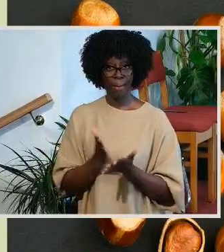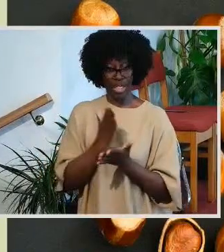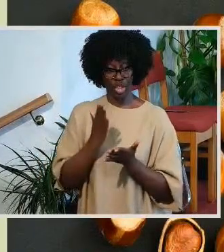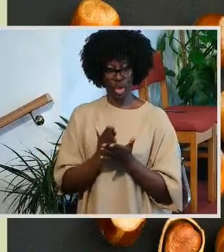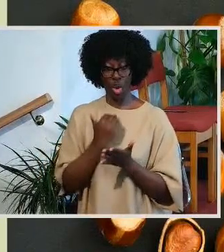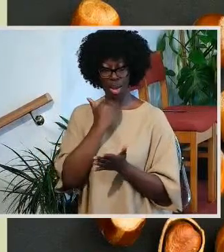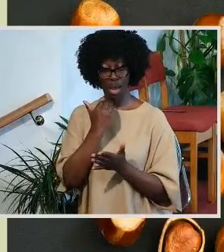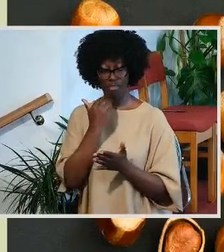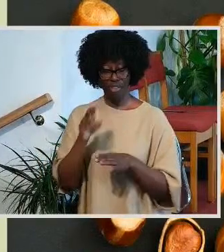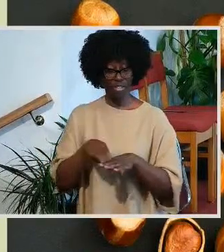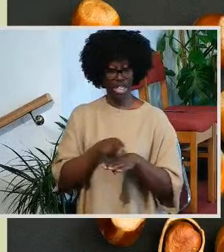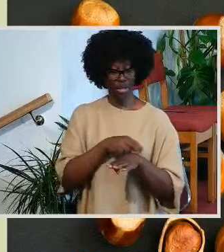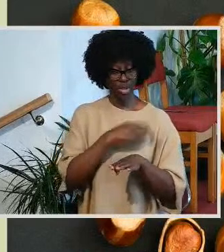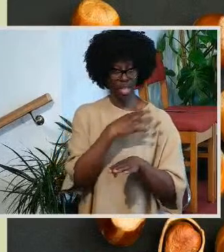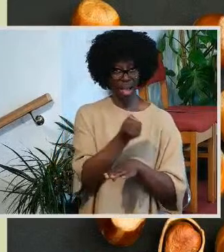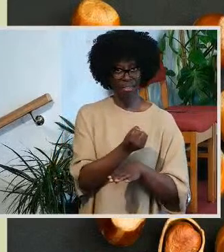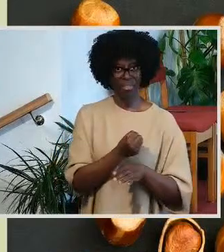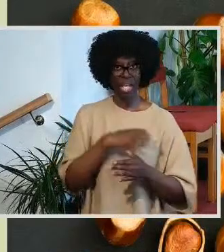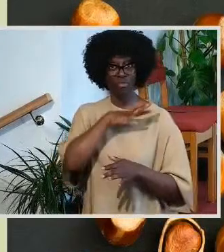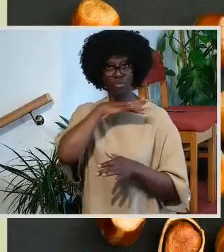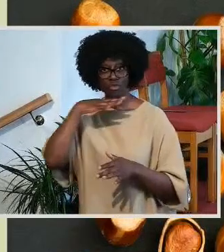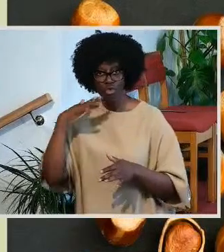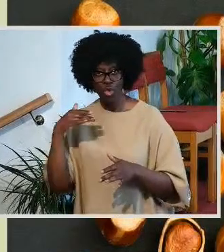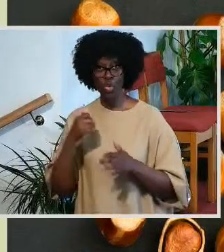you're a vegan